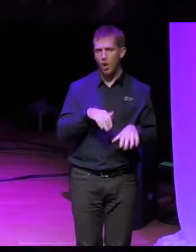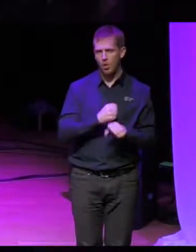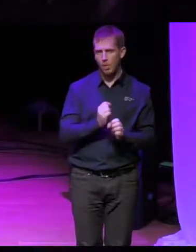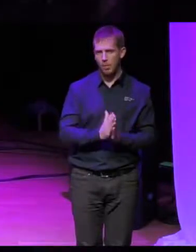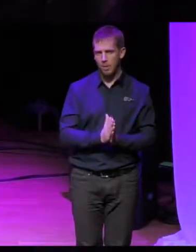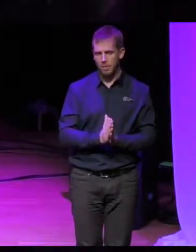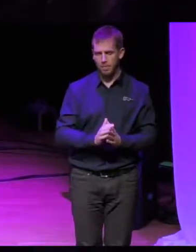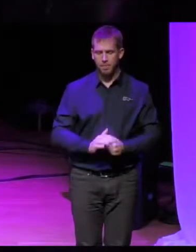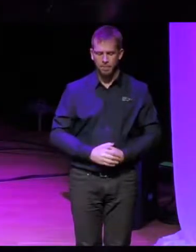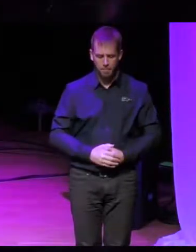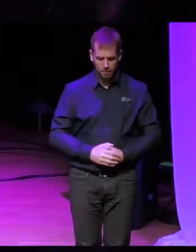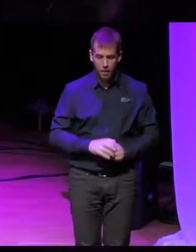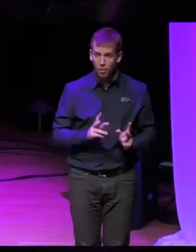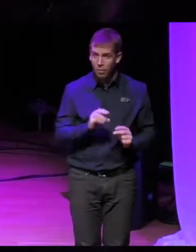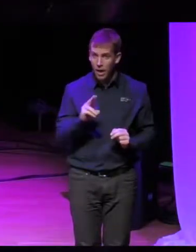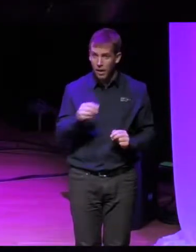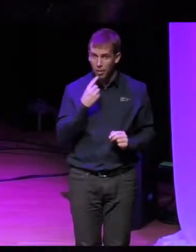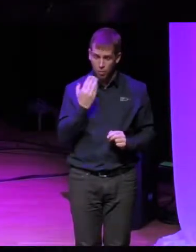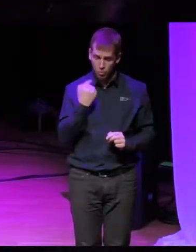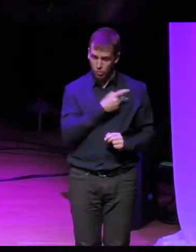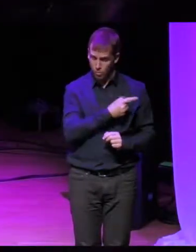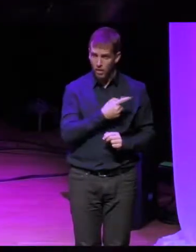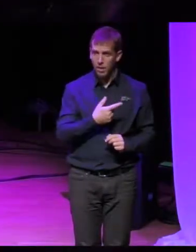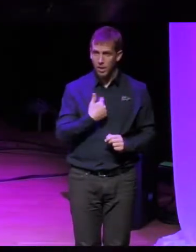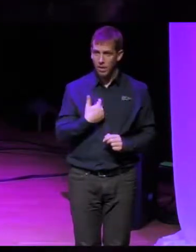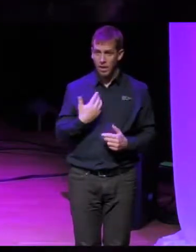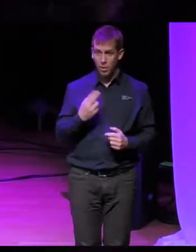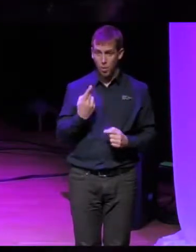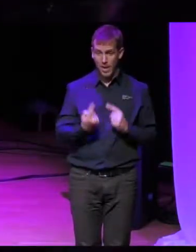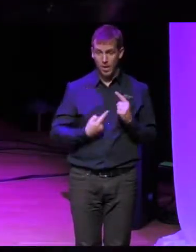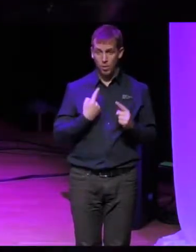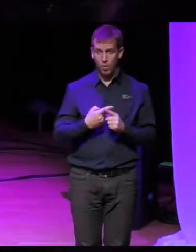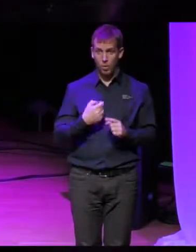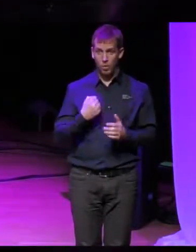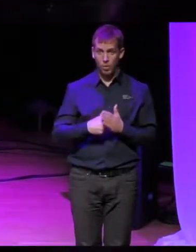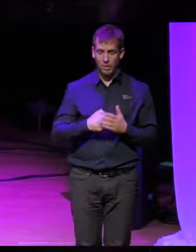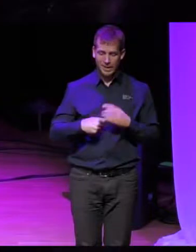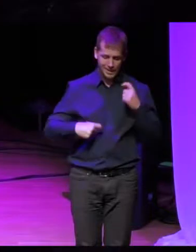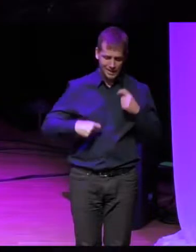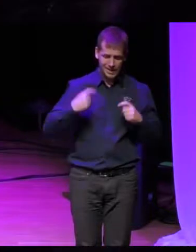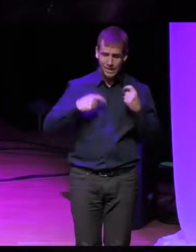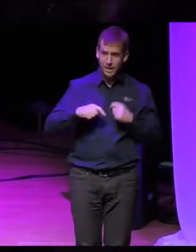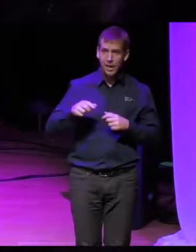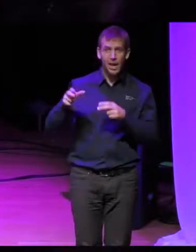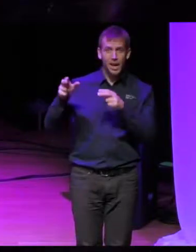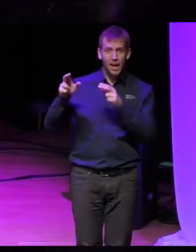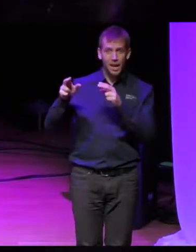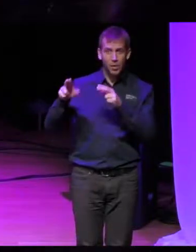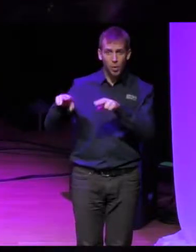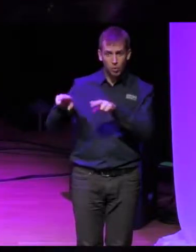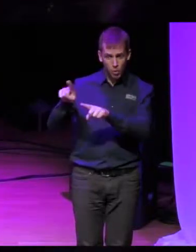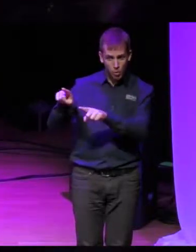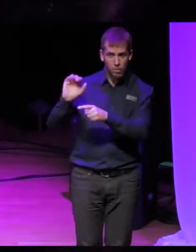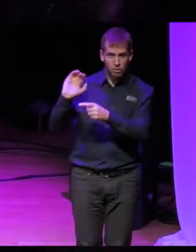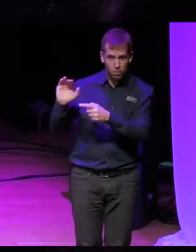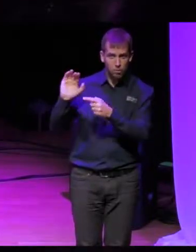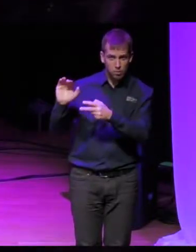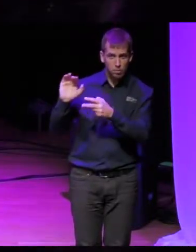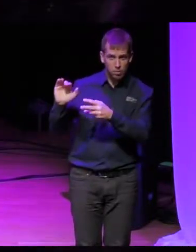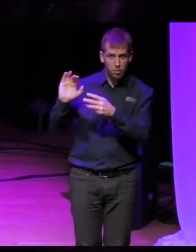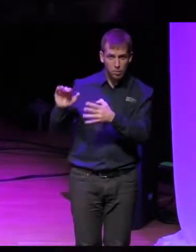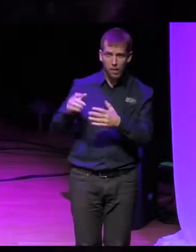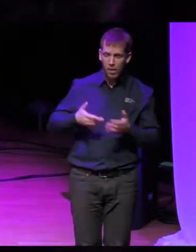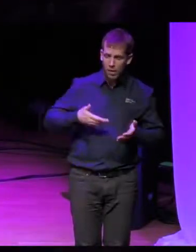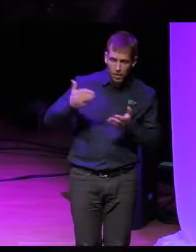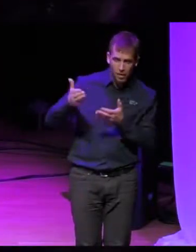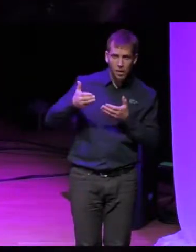mentioned, we've spent a very busy year in court using litigation as a strategy to fight